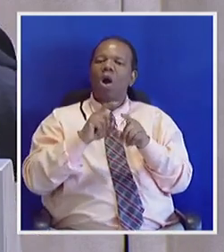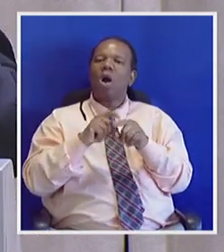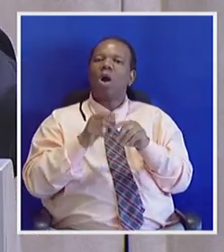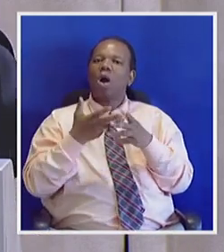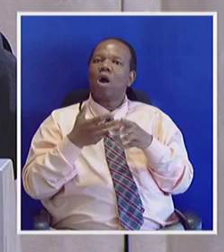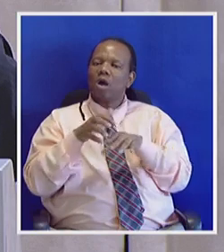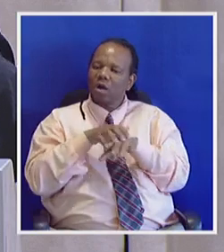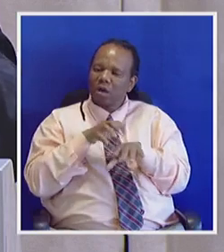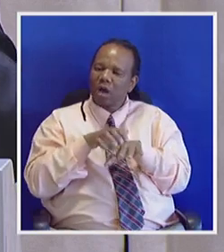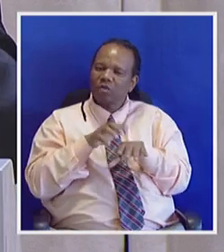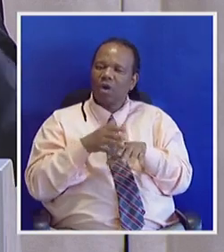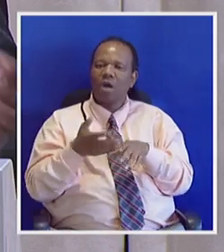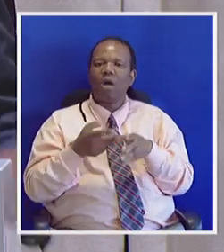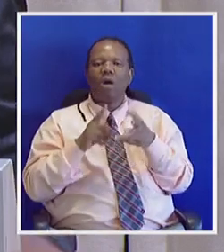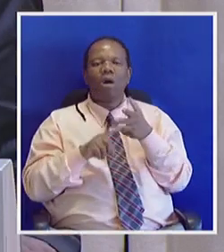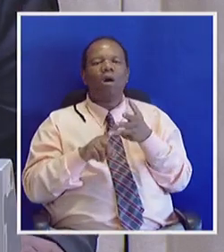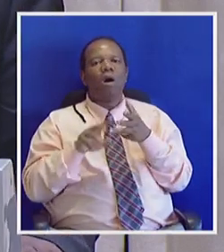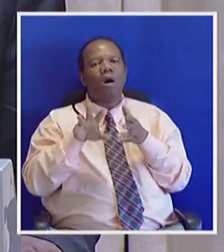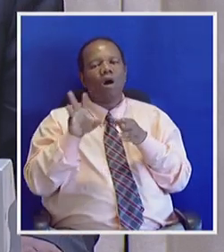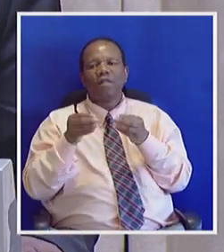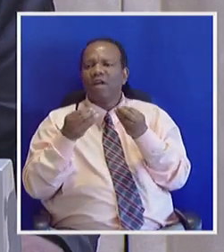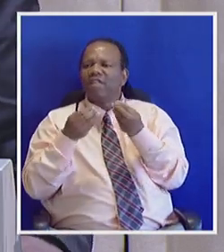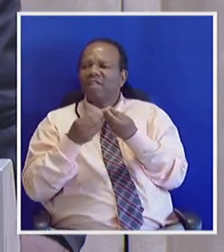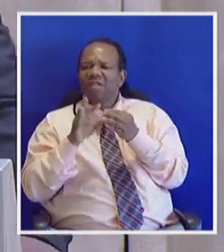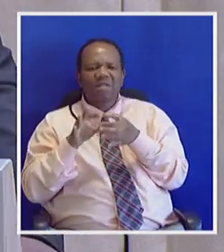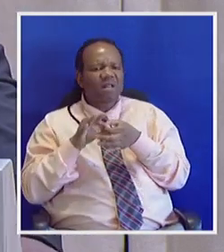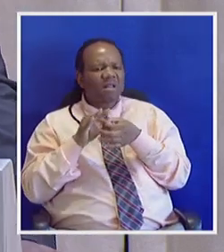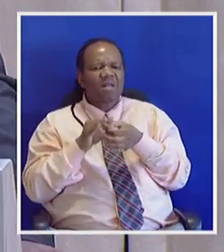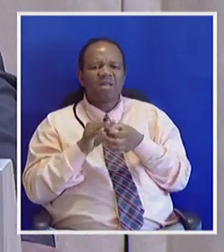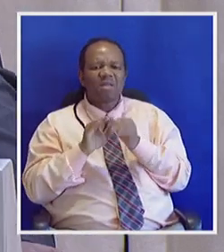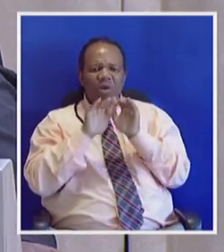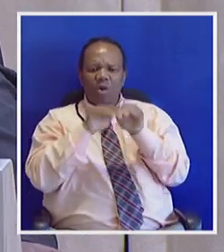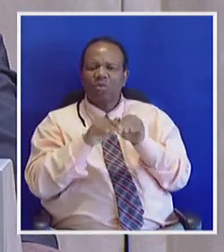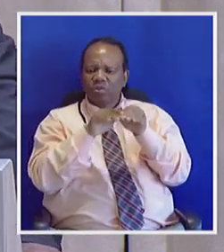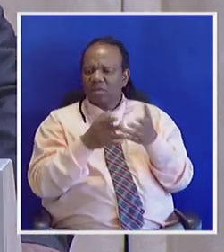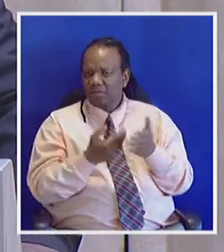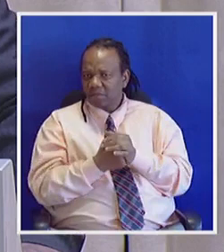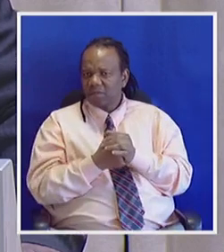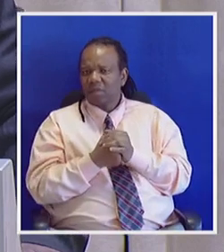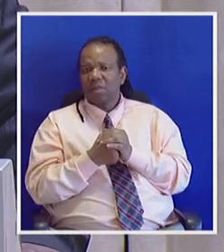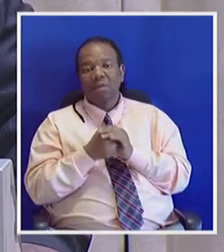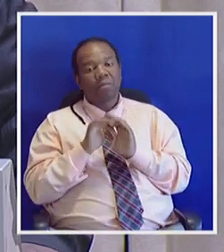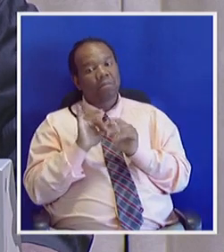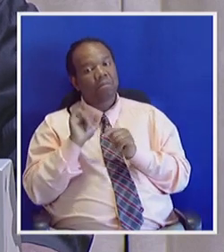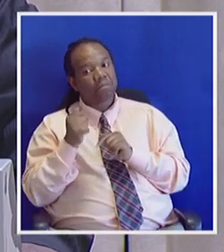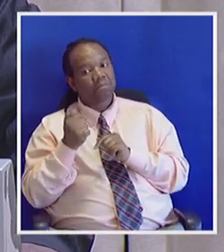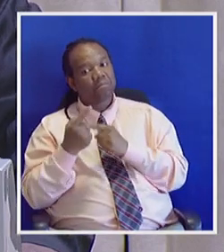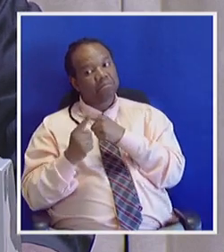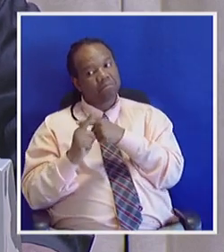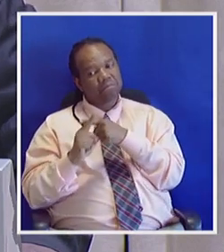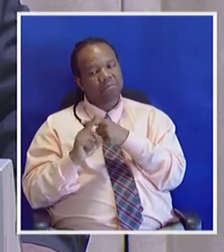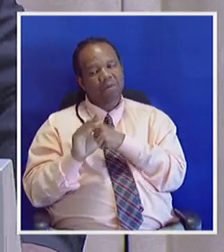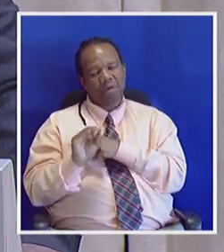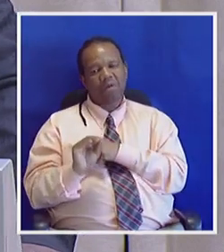everything related to the oceans economy. So we see a great deal of potential, even for